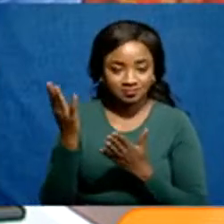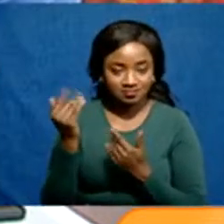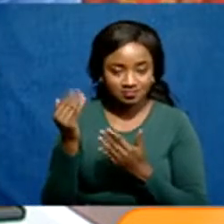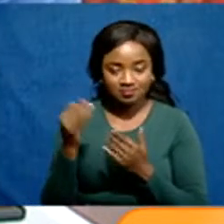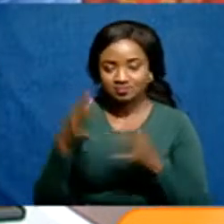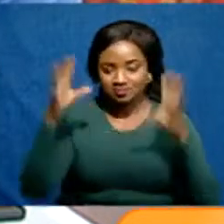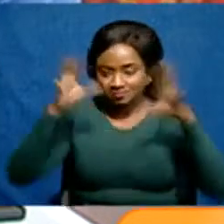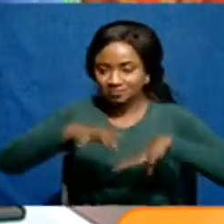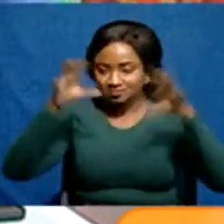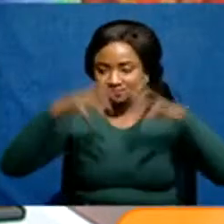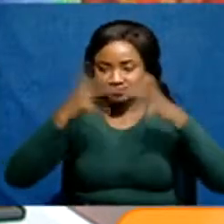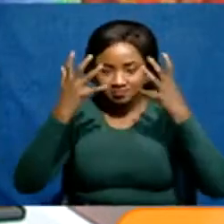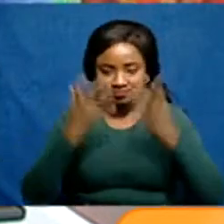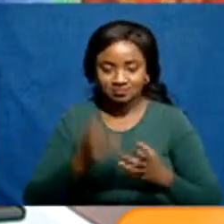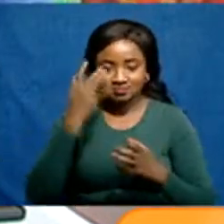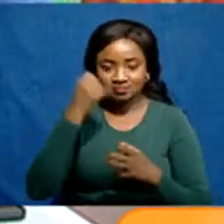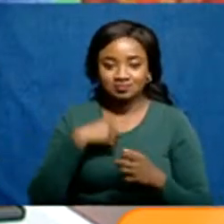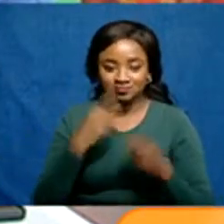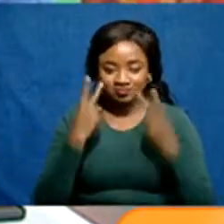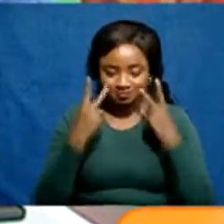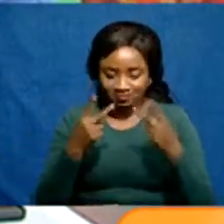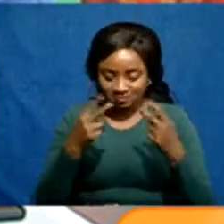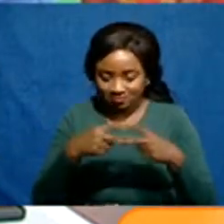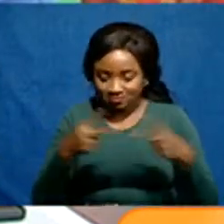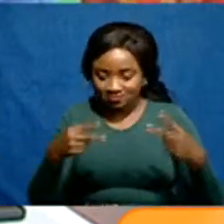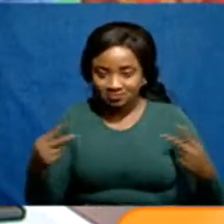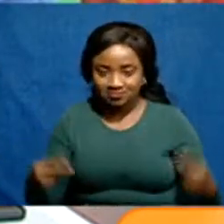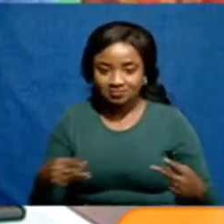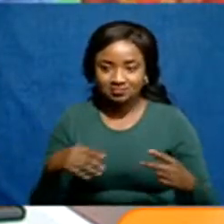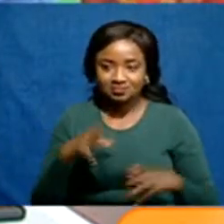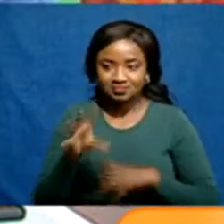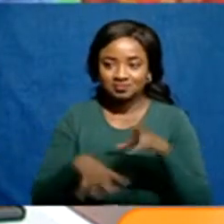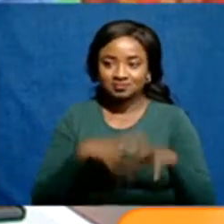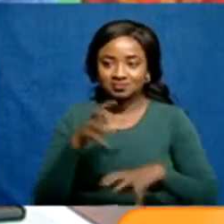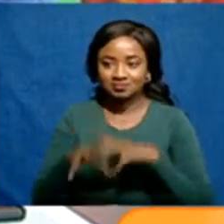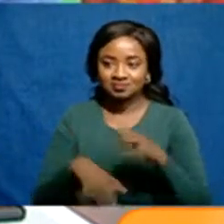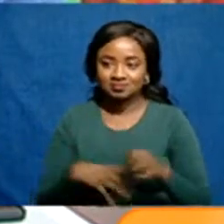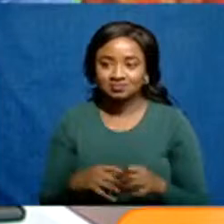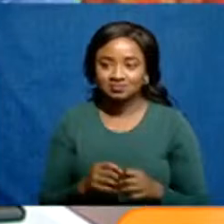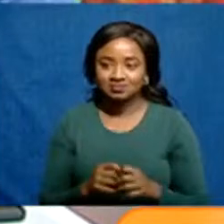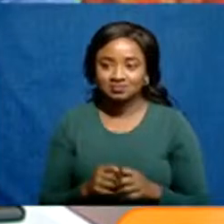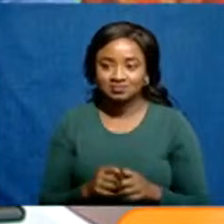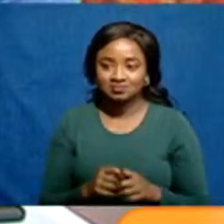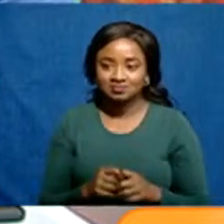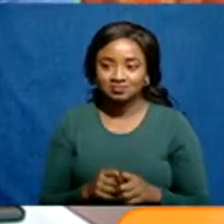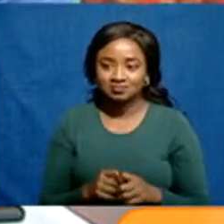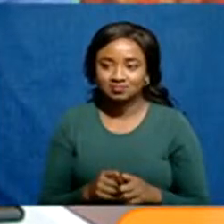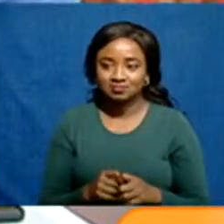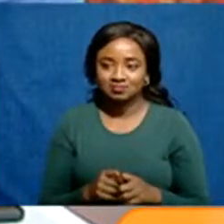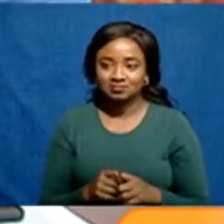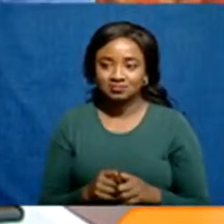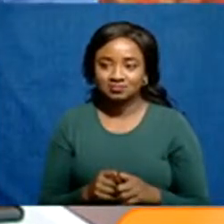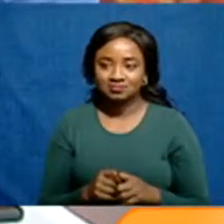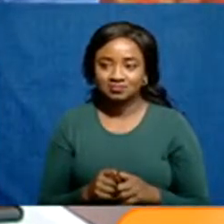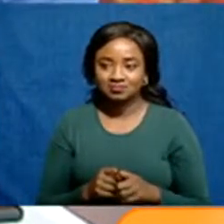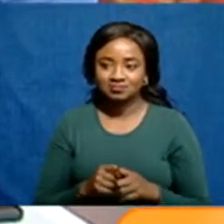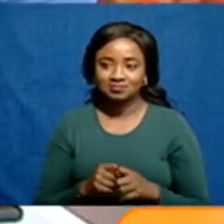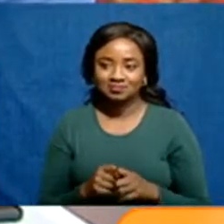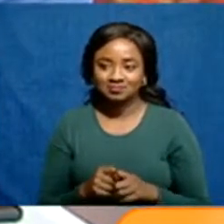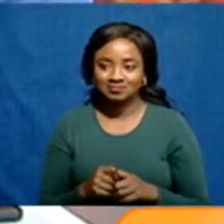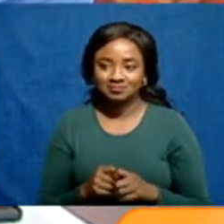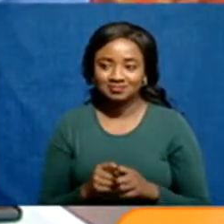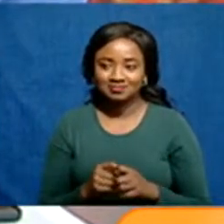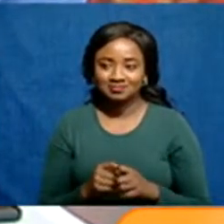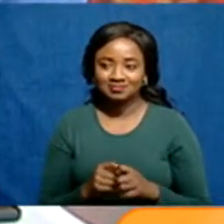looking at intestines or intestines? Animal intestines. I say intestines, but you're the expert. Tomato, tomato. American or British